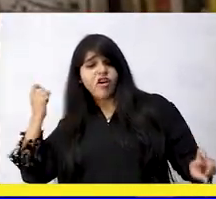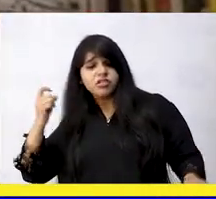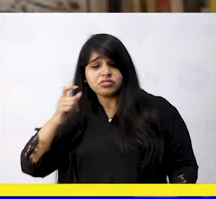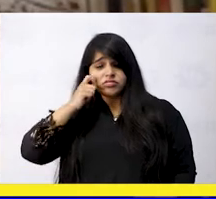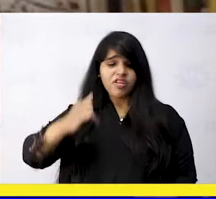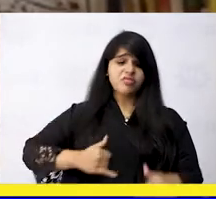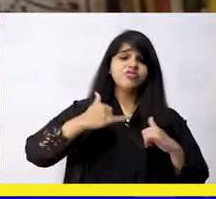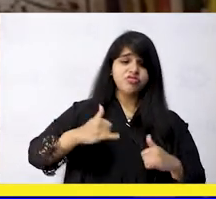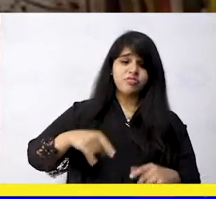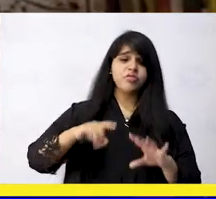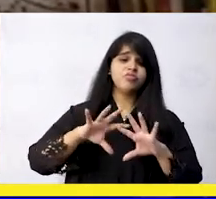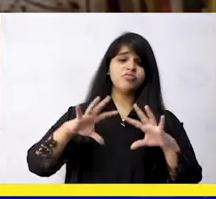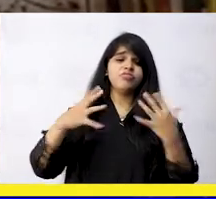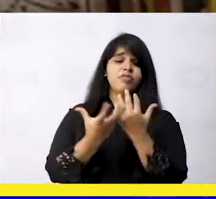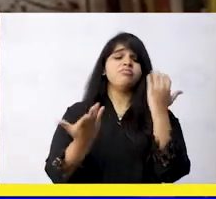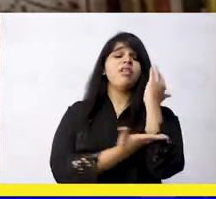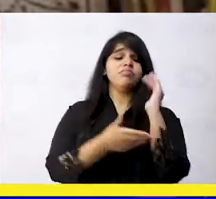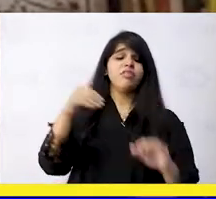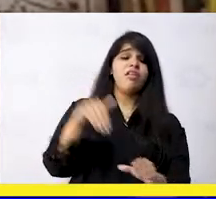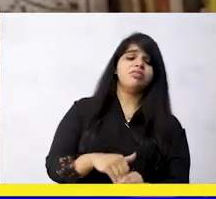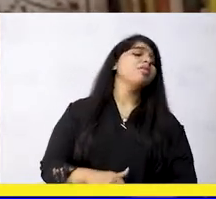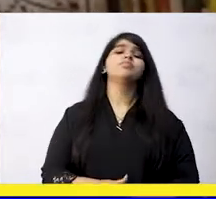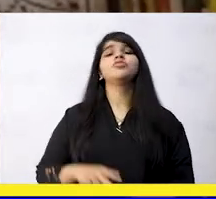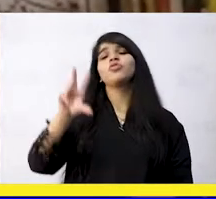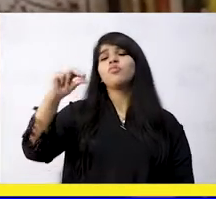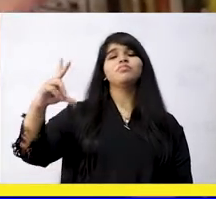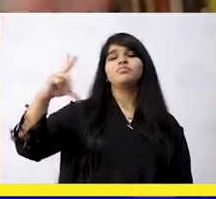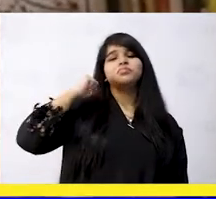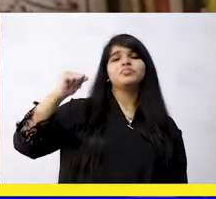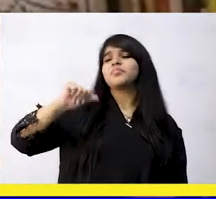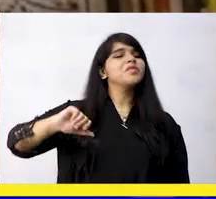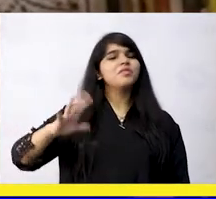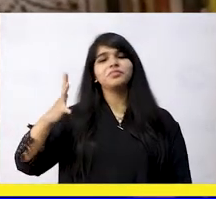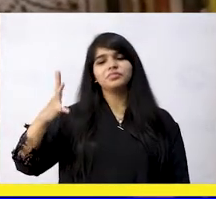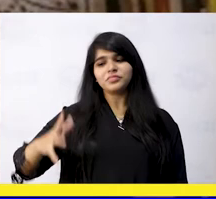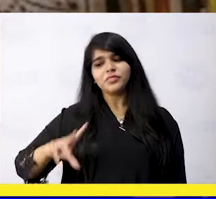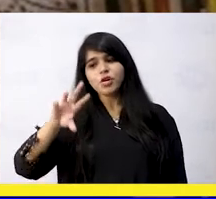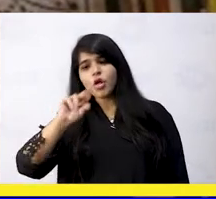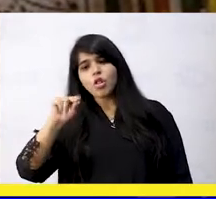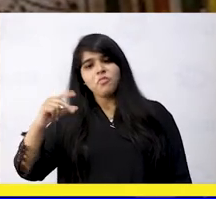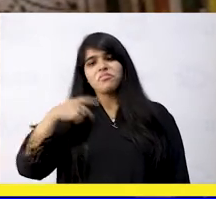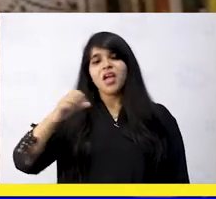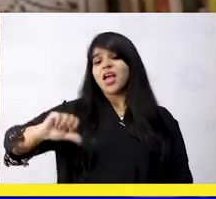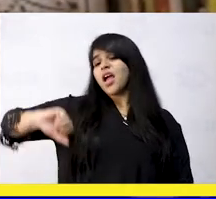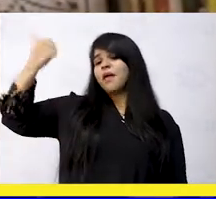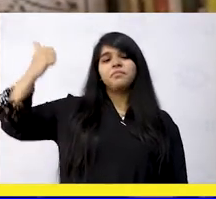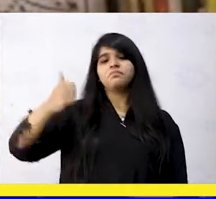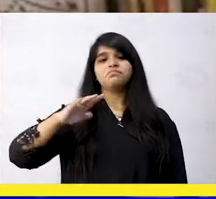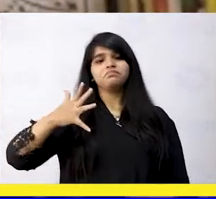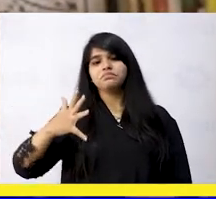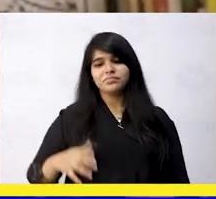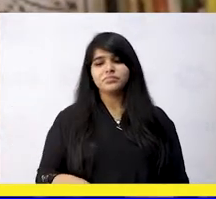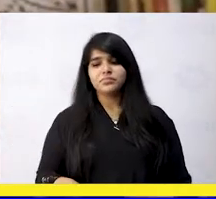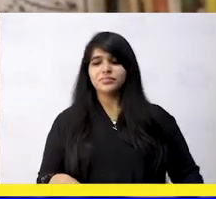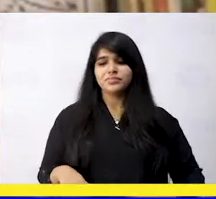the fastest animal in this forest. No one's been able to catch me yet, and no one can win a race